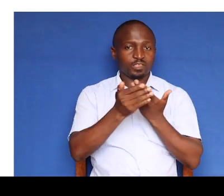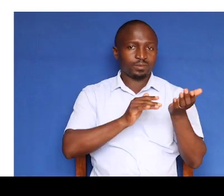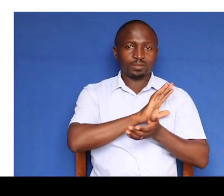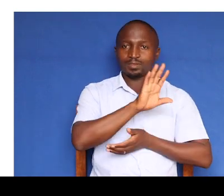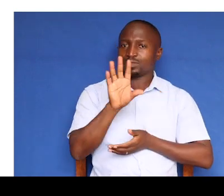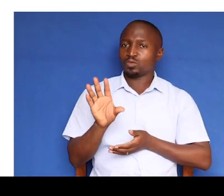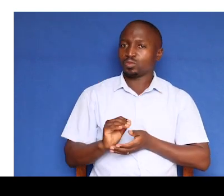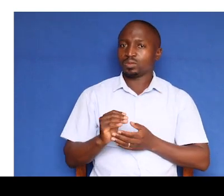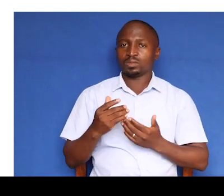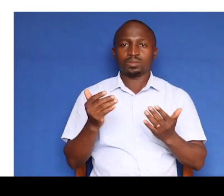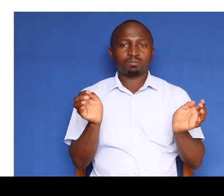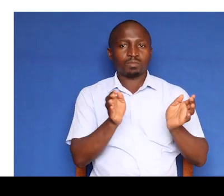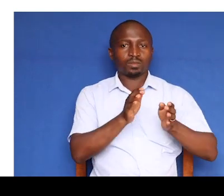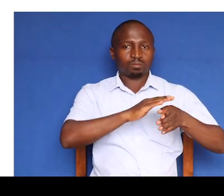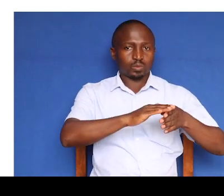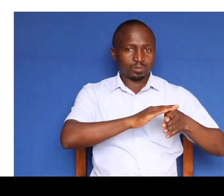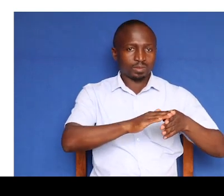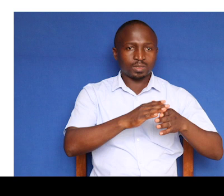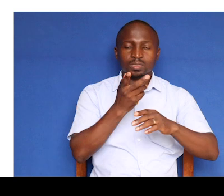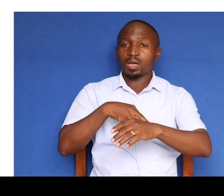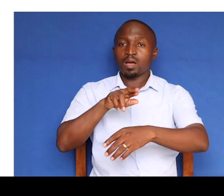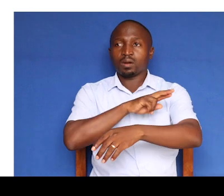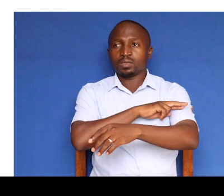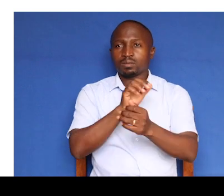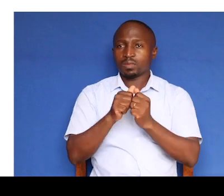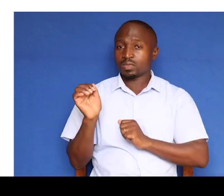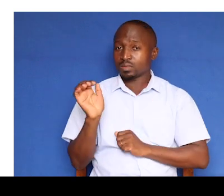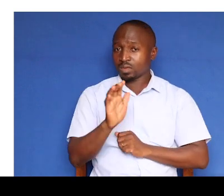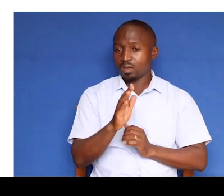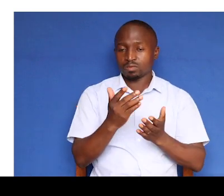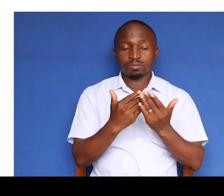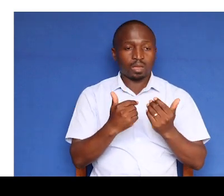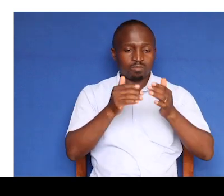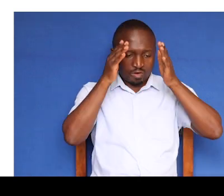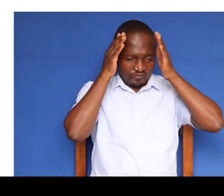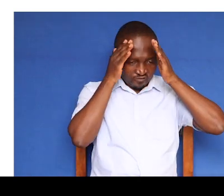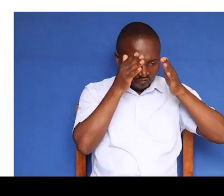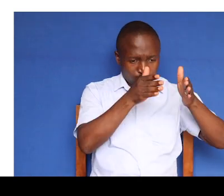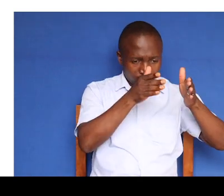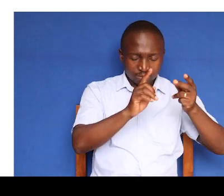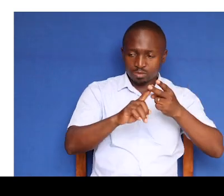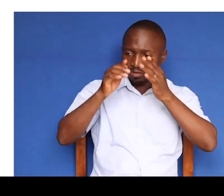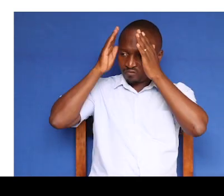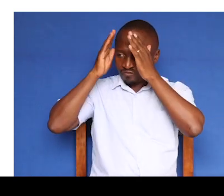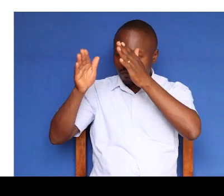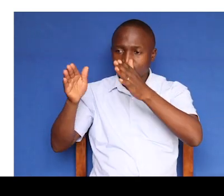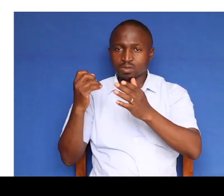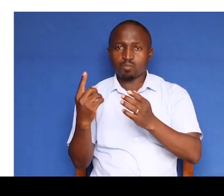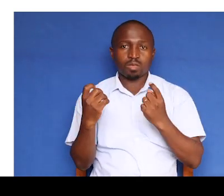countries will economize their resources by making specialization. And another